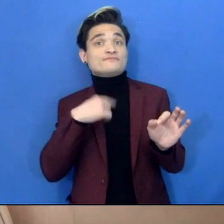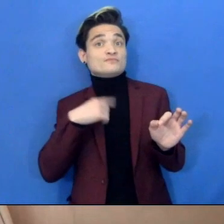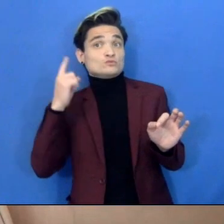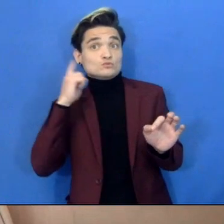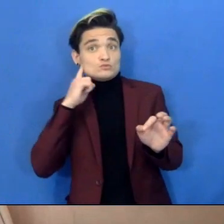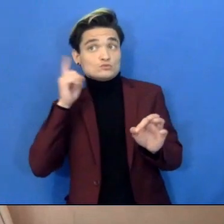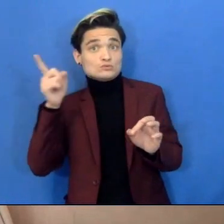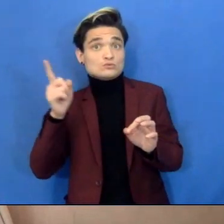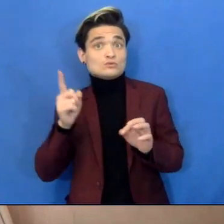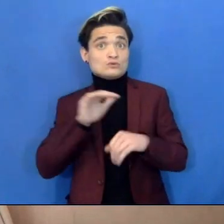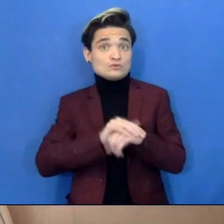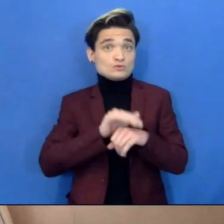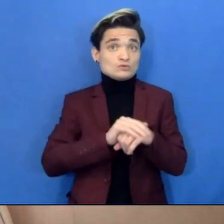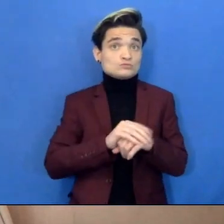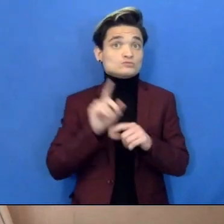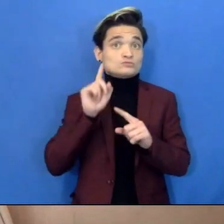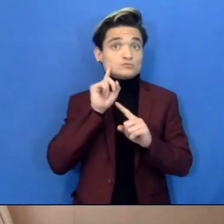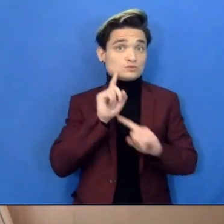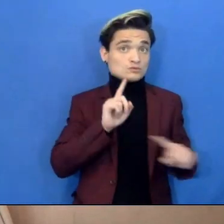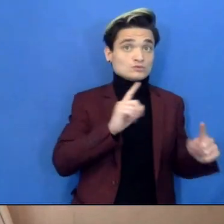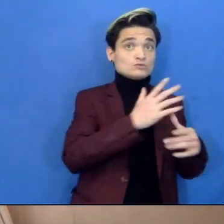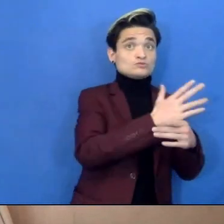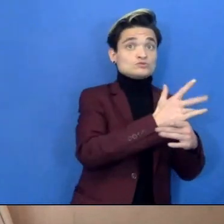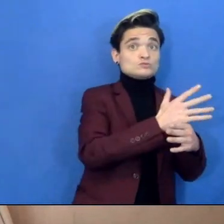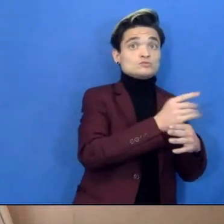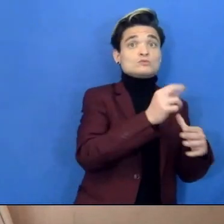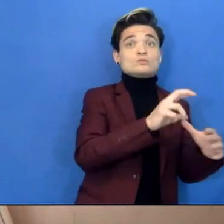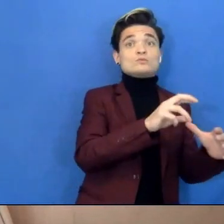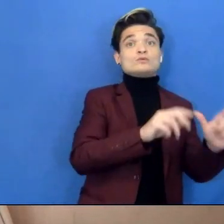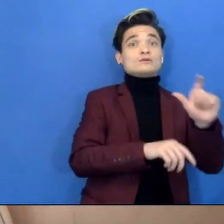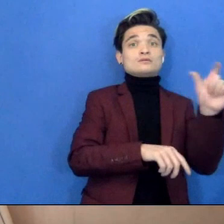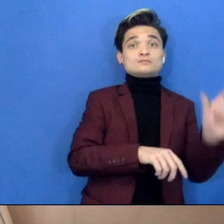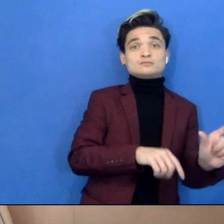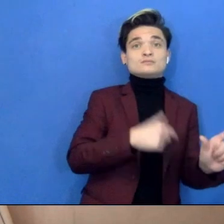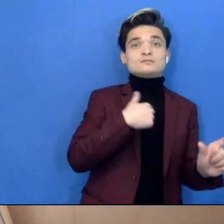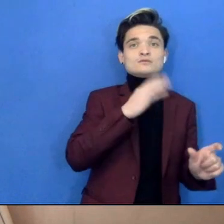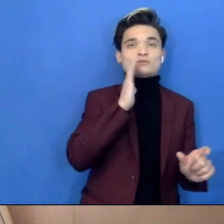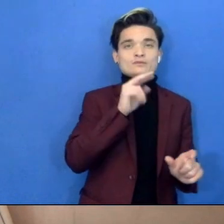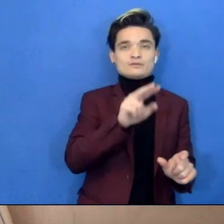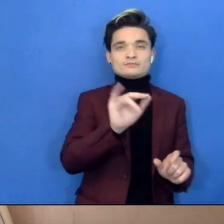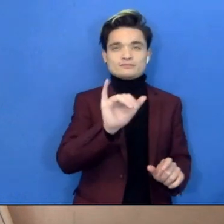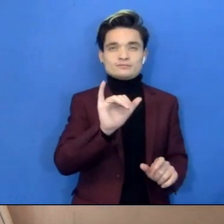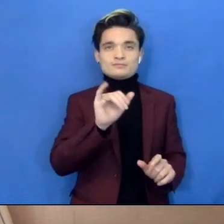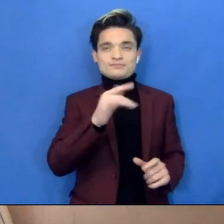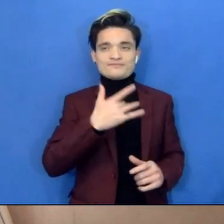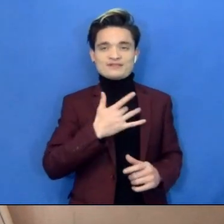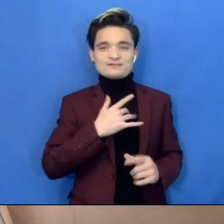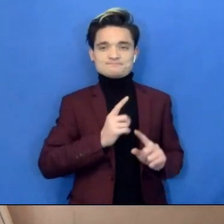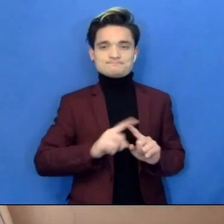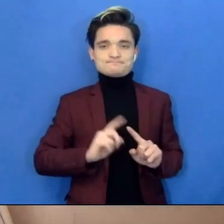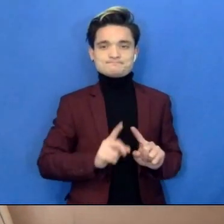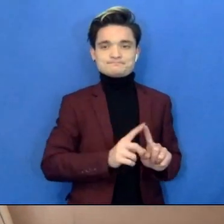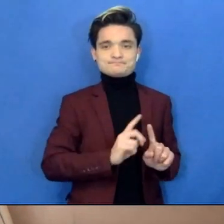but also this kind of what I bring with me on stage and the types of characters that I can perform, the types of energies that I can tap